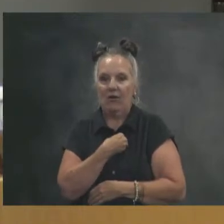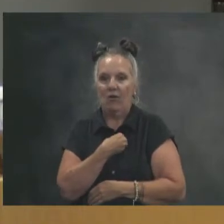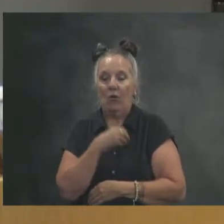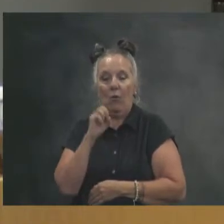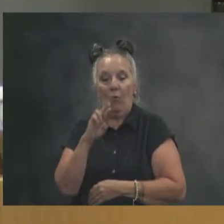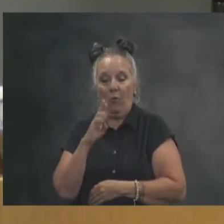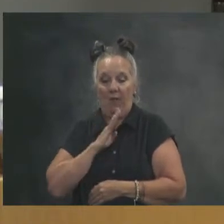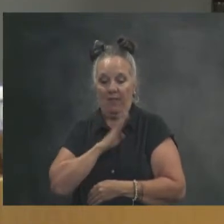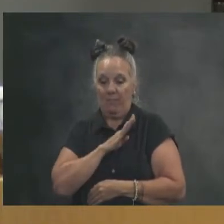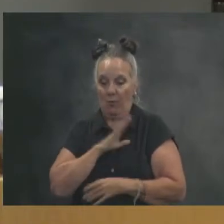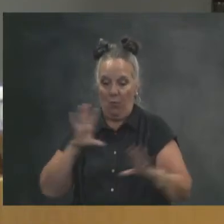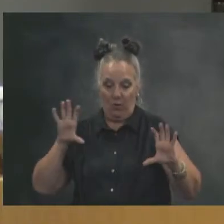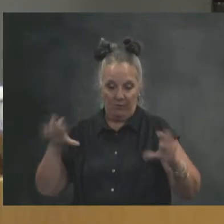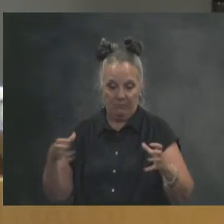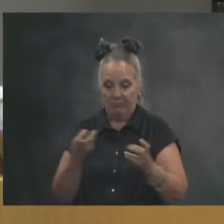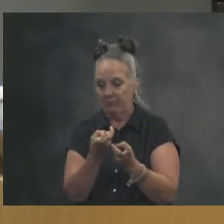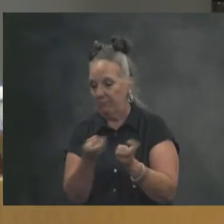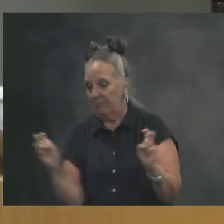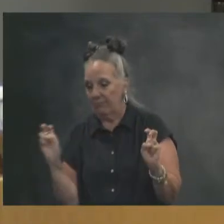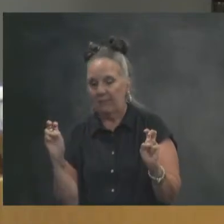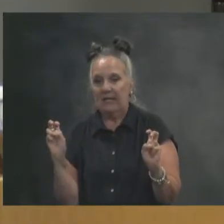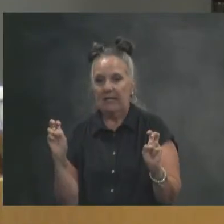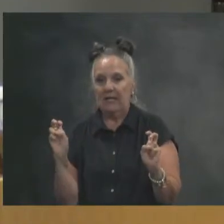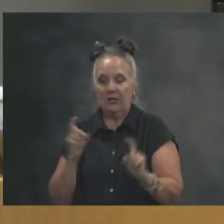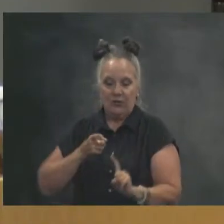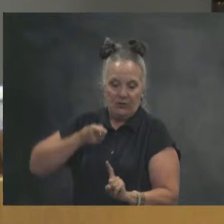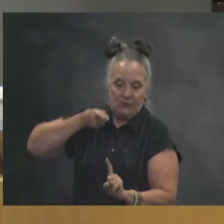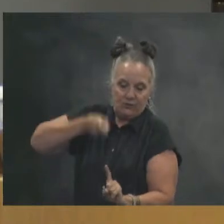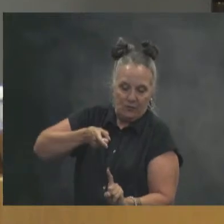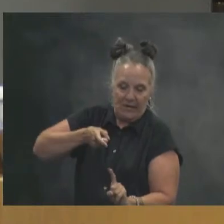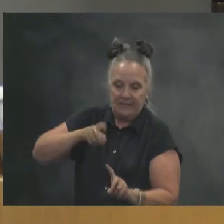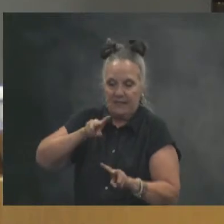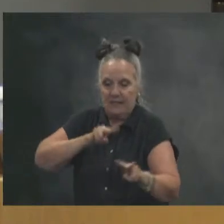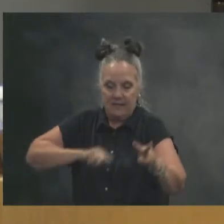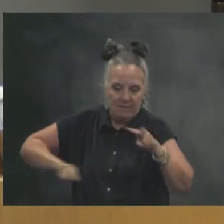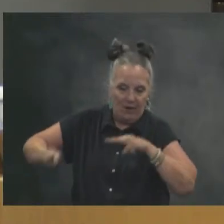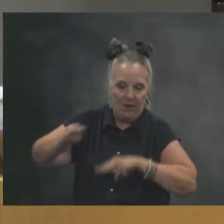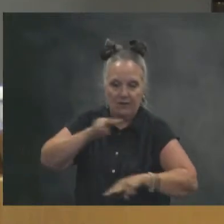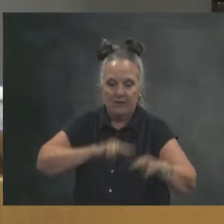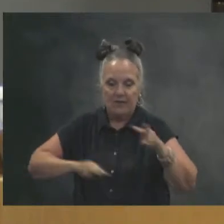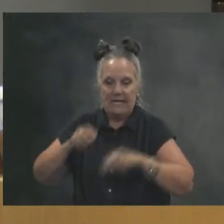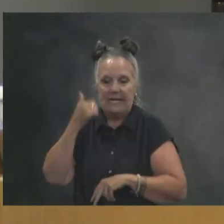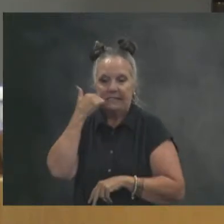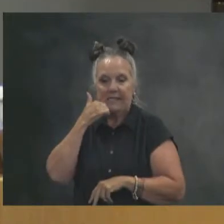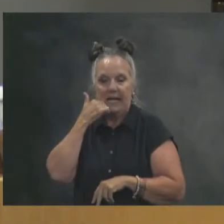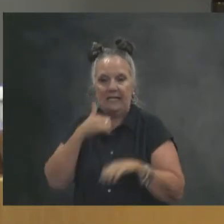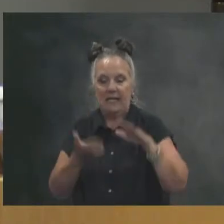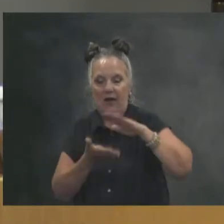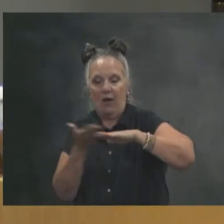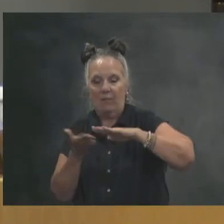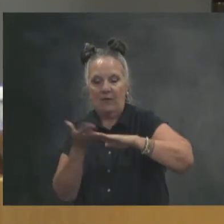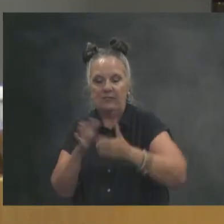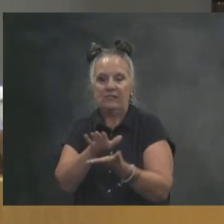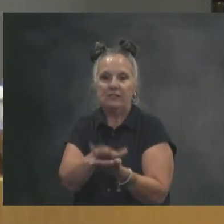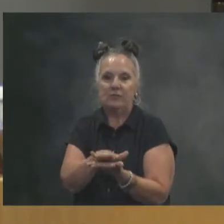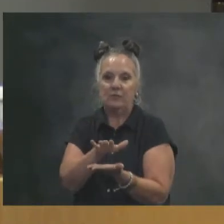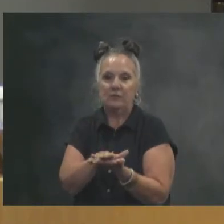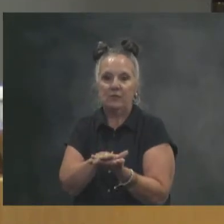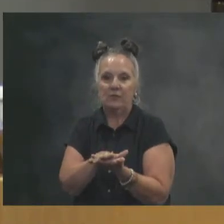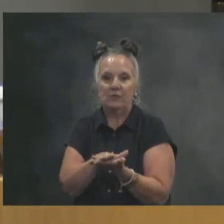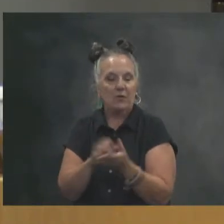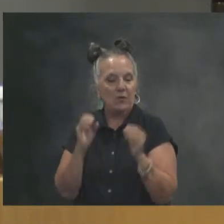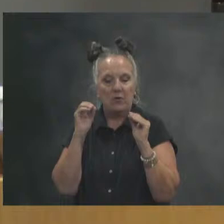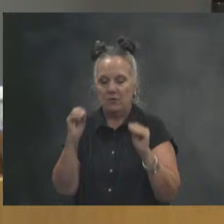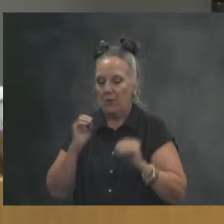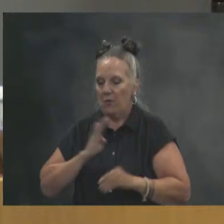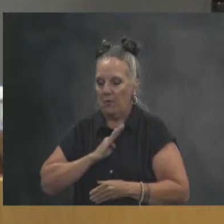board as a whole, directly monitors or conducts daily operations in the schools. No Board